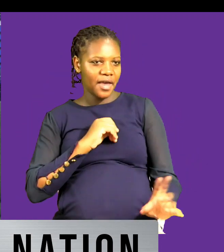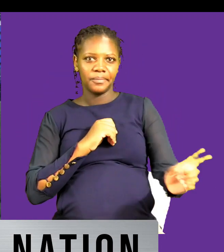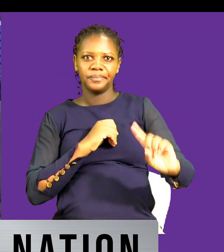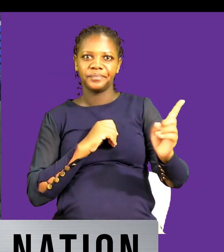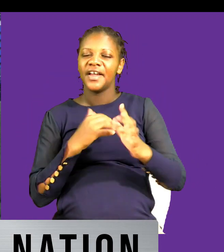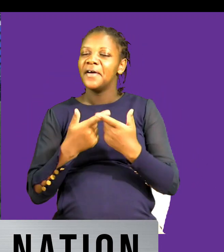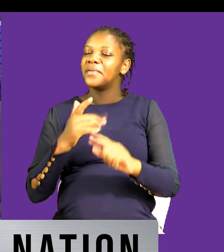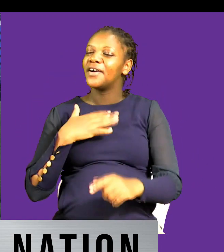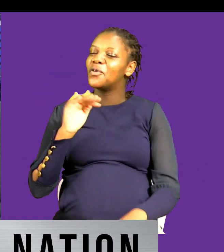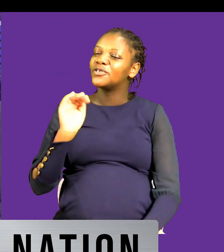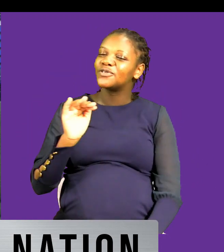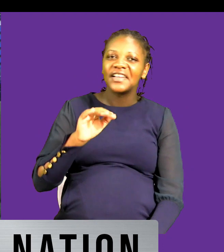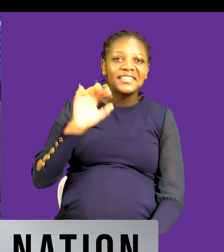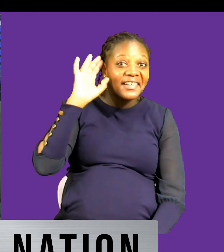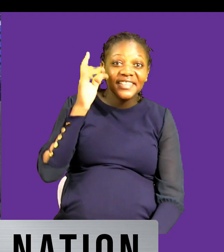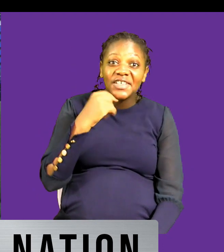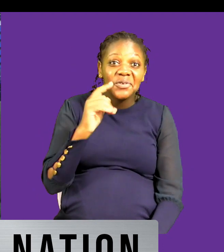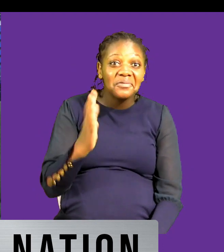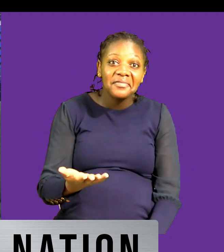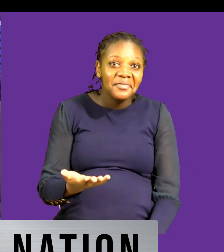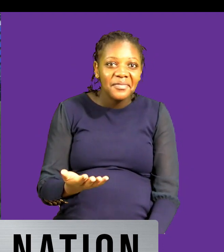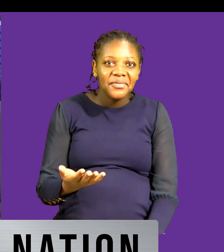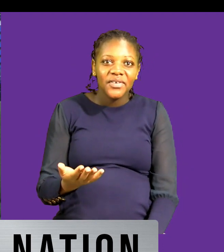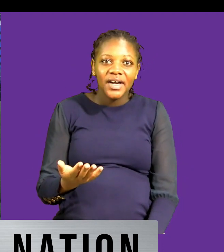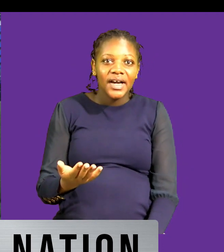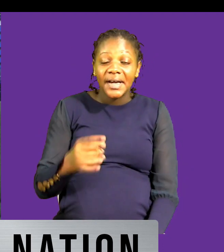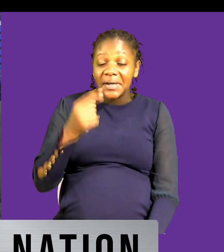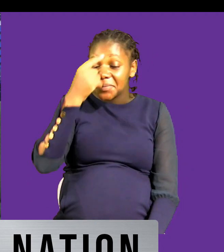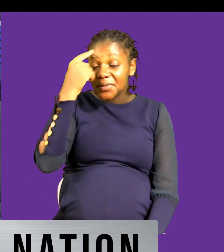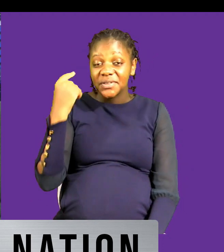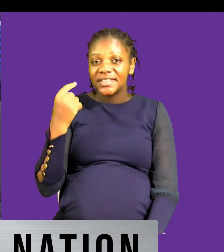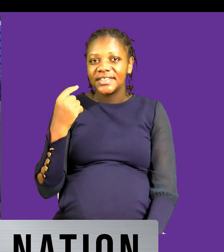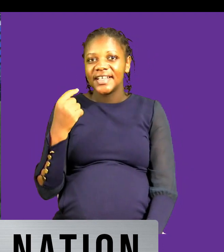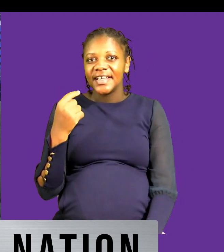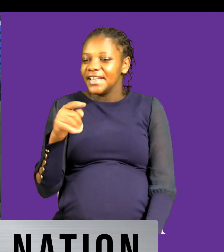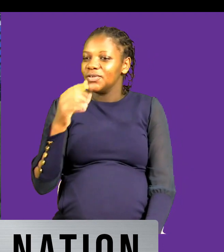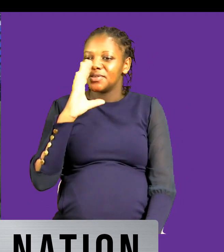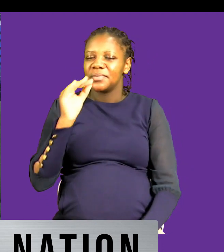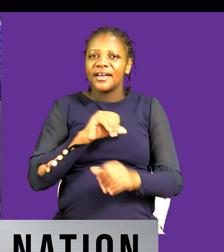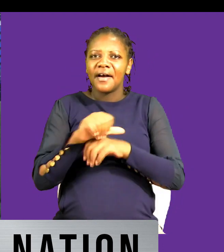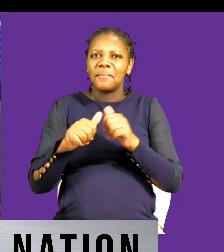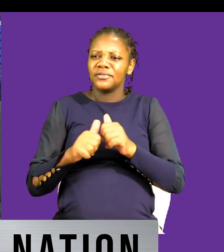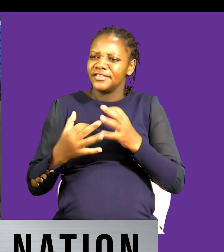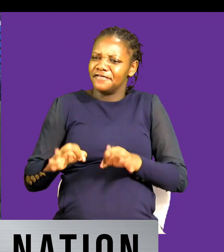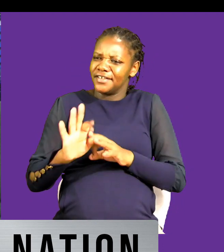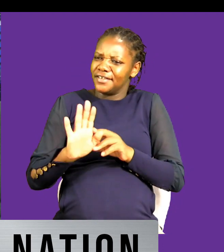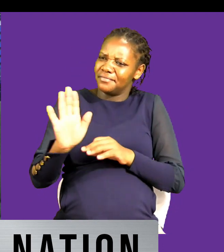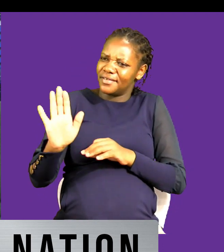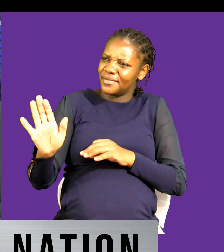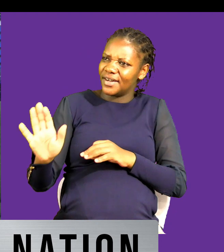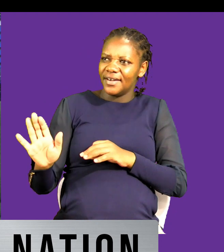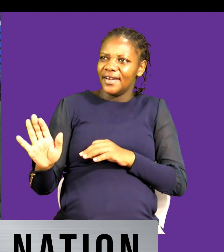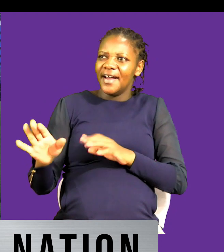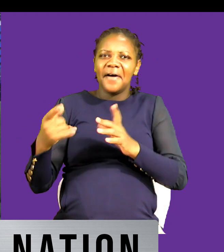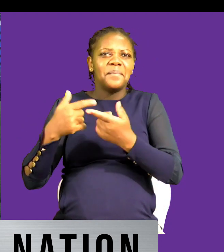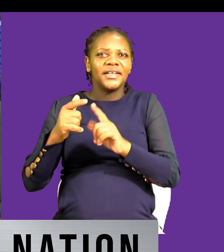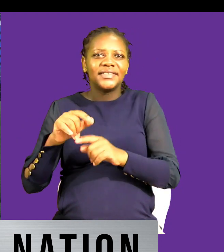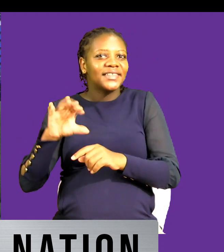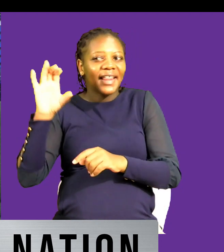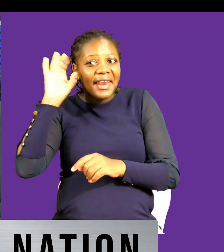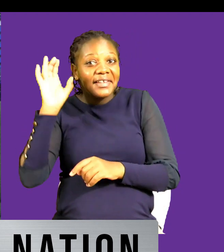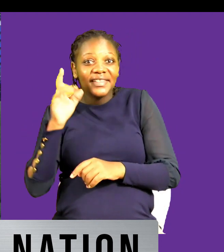to that? It is time to come out. Come on, who will listen to that? You show your sovereignty. Where? How? We have... I